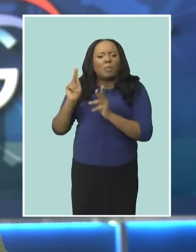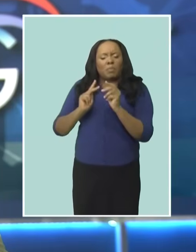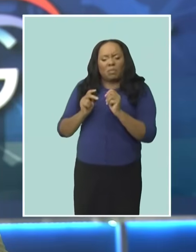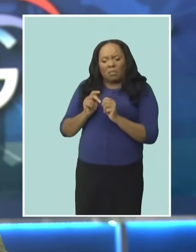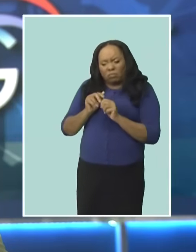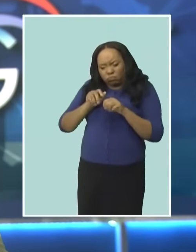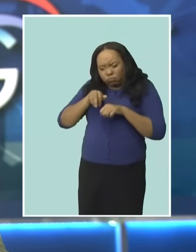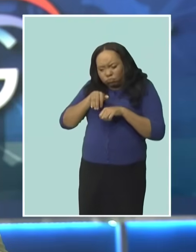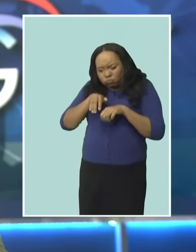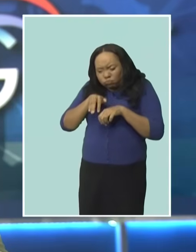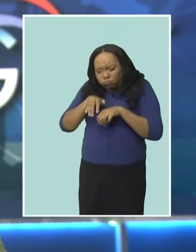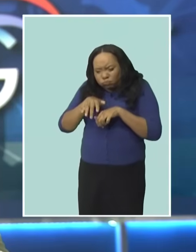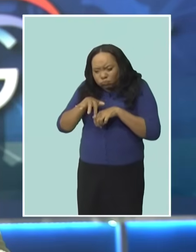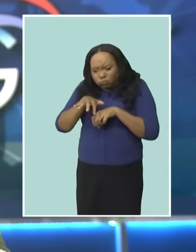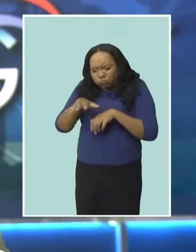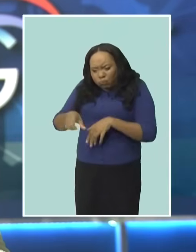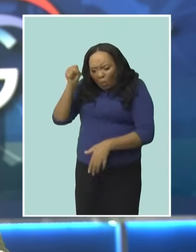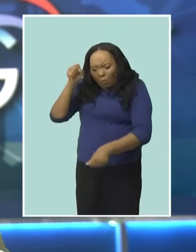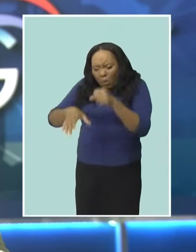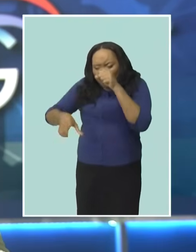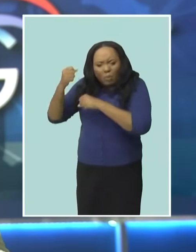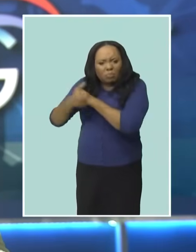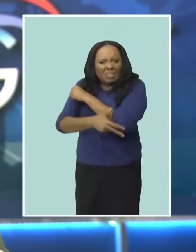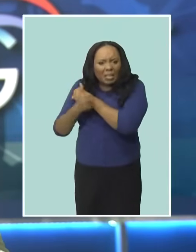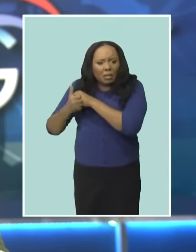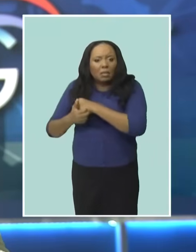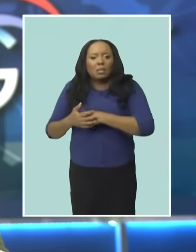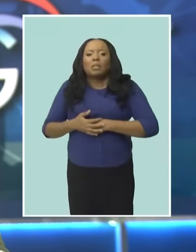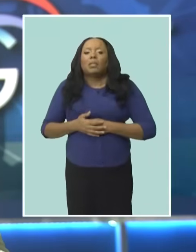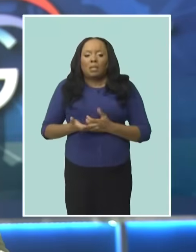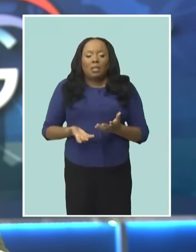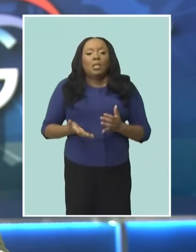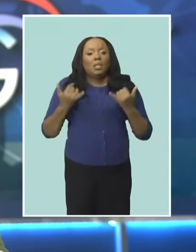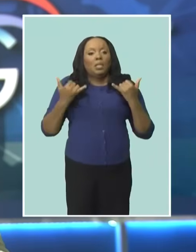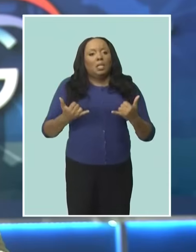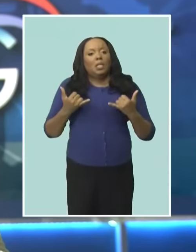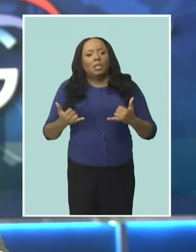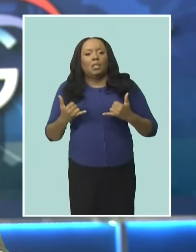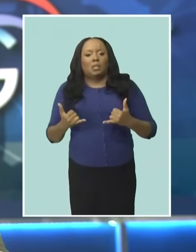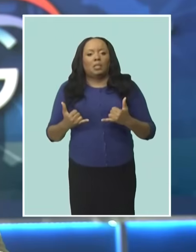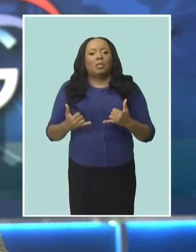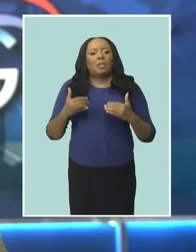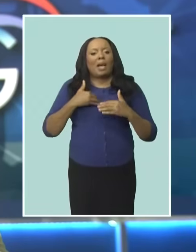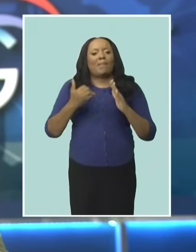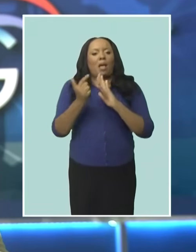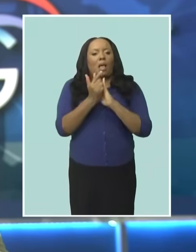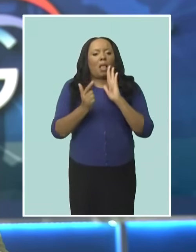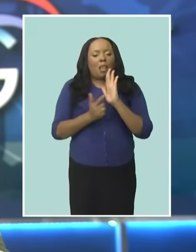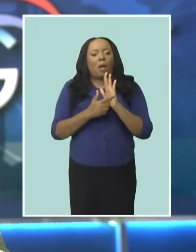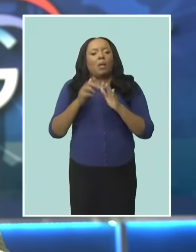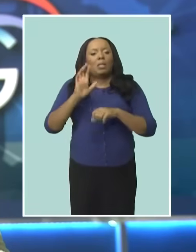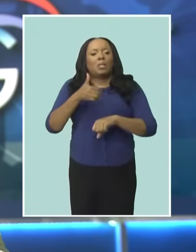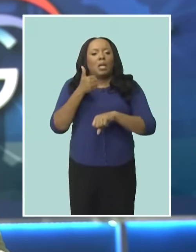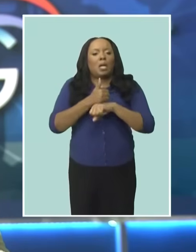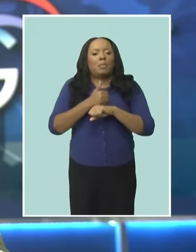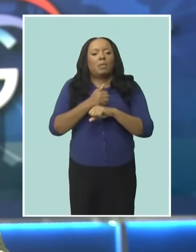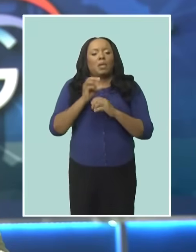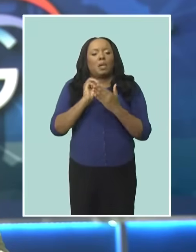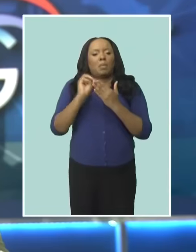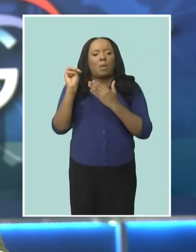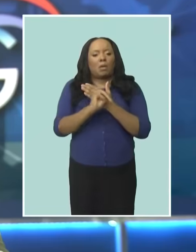Agricultural Society, James Paul, says the law courts have been utilizing the praedial larceny law proclaimed in